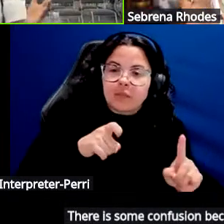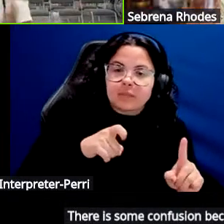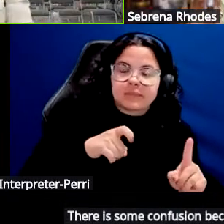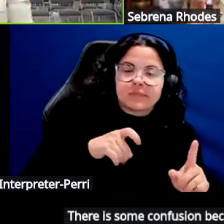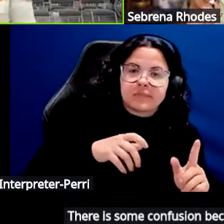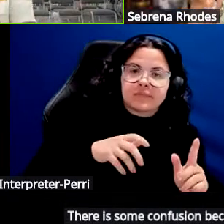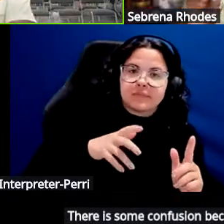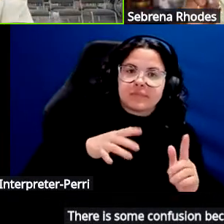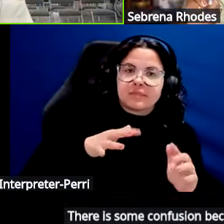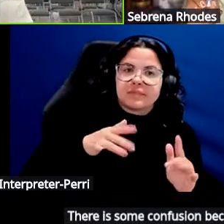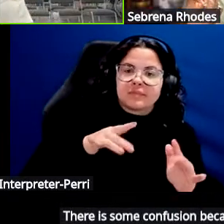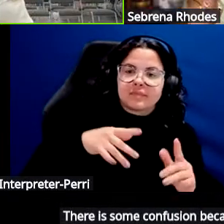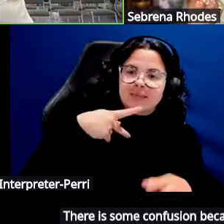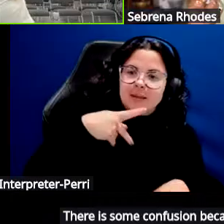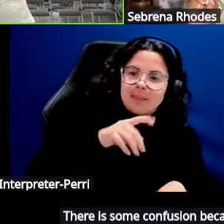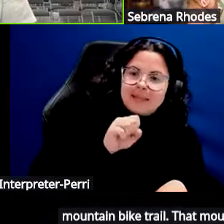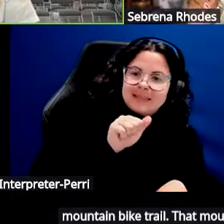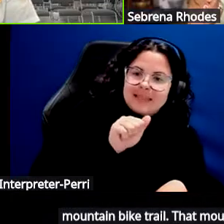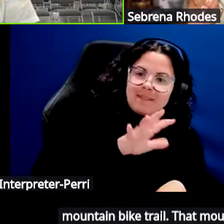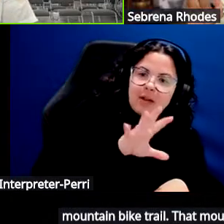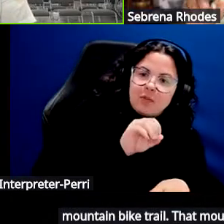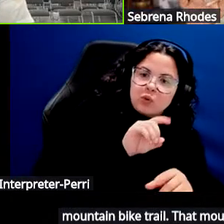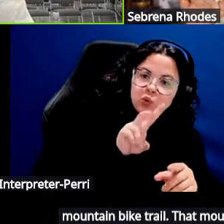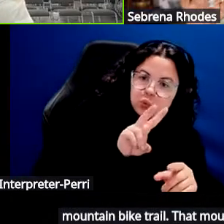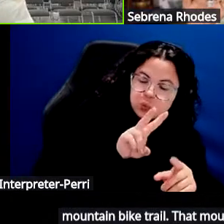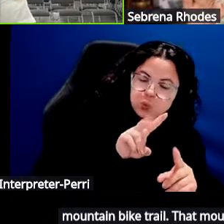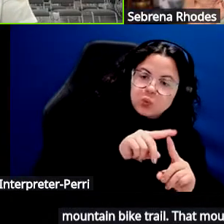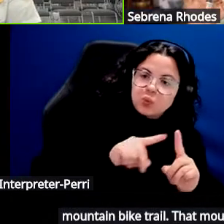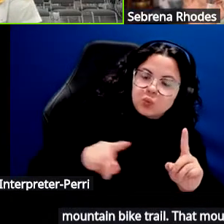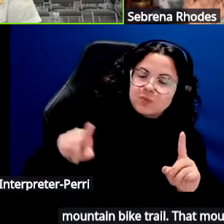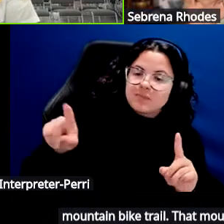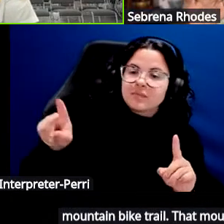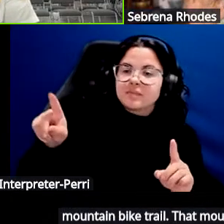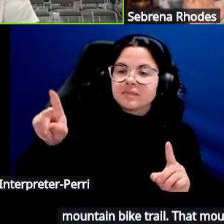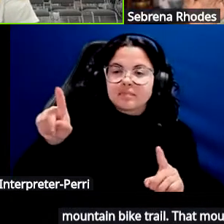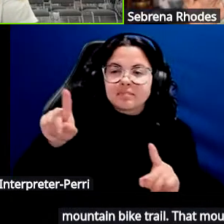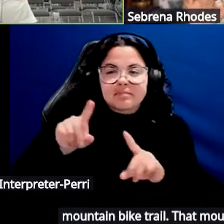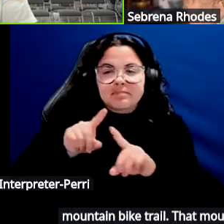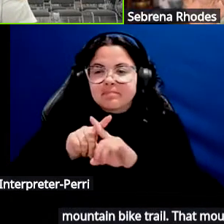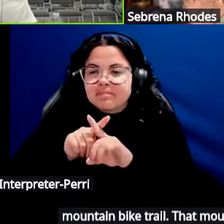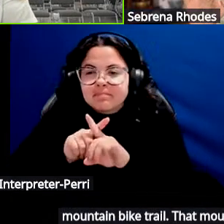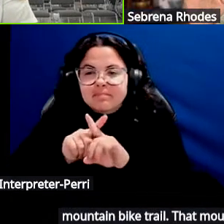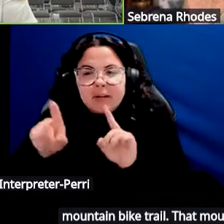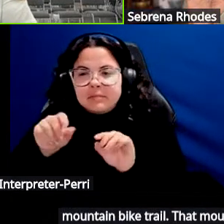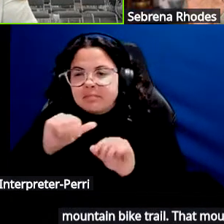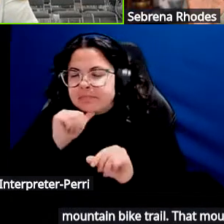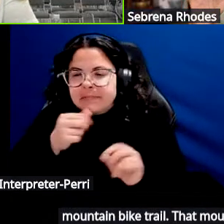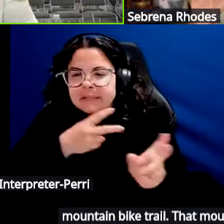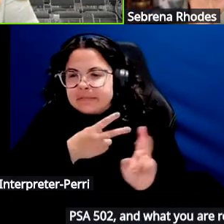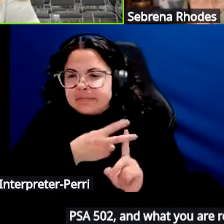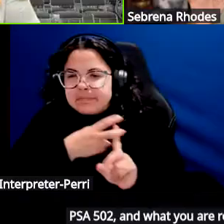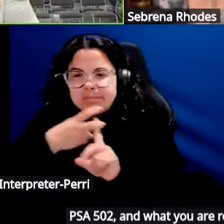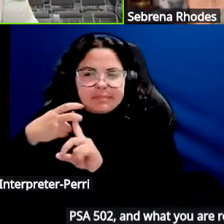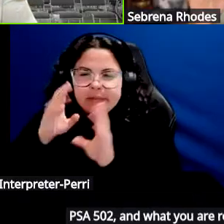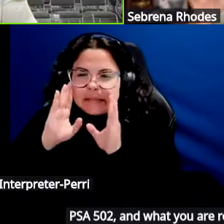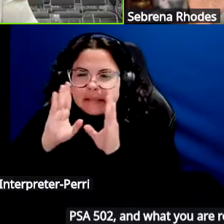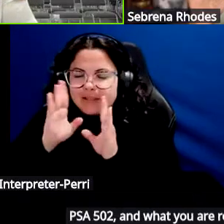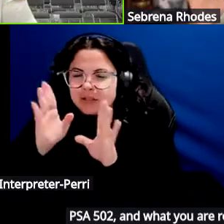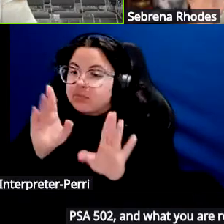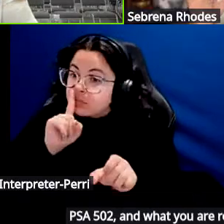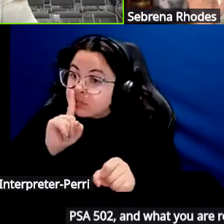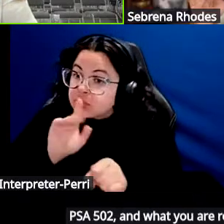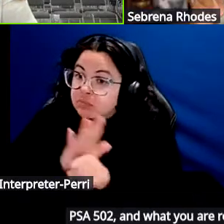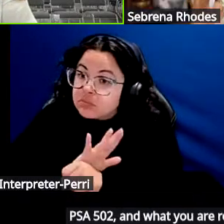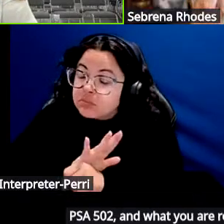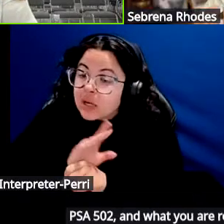of the PSA 502 in which you are referring to, but it doesn't take special attention from anywhere. If anything, I can assure you as the Midnight